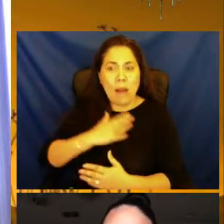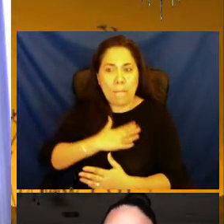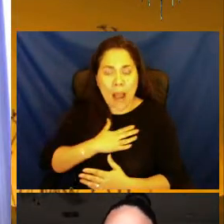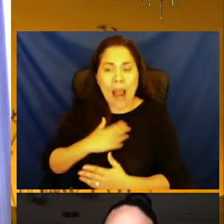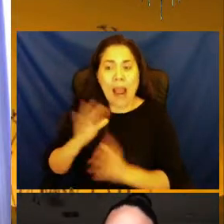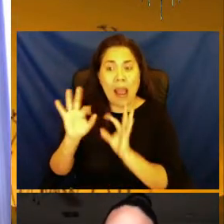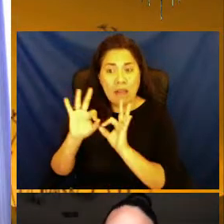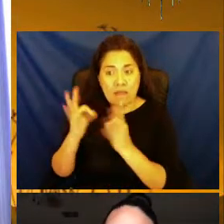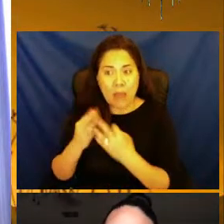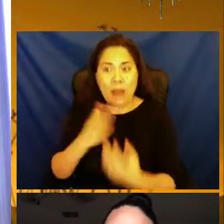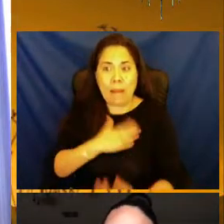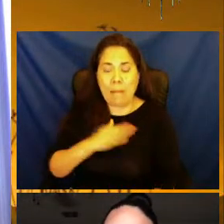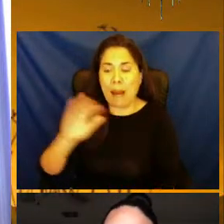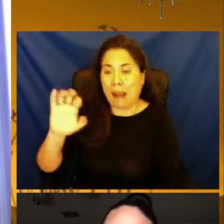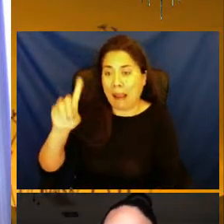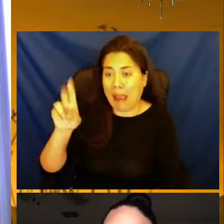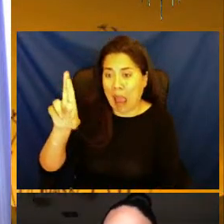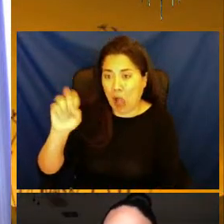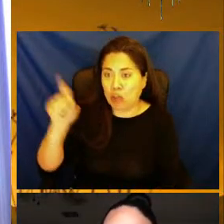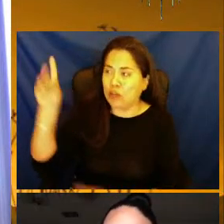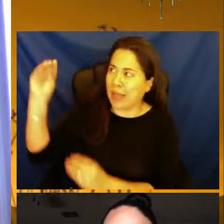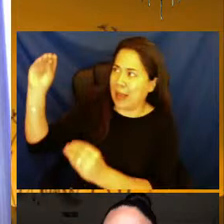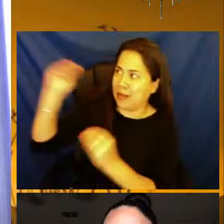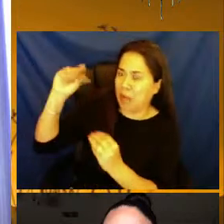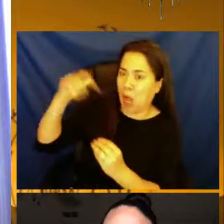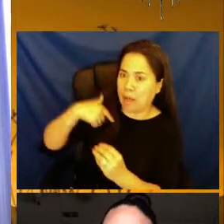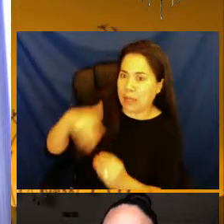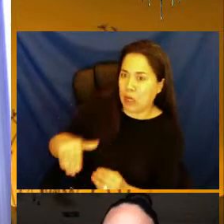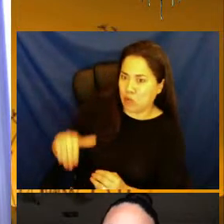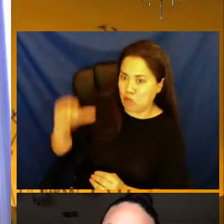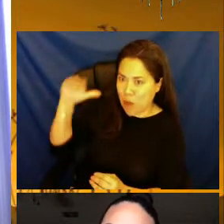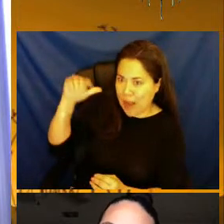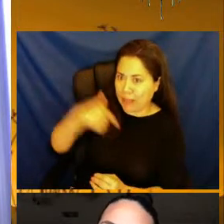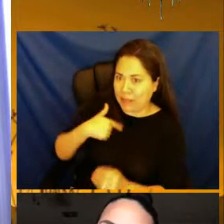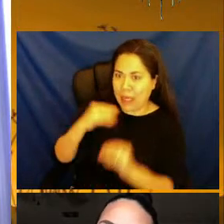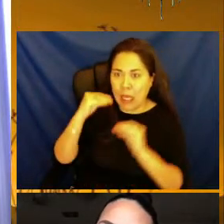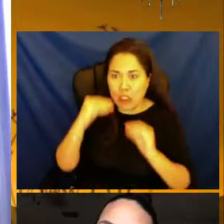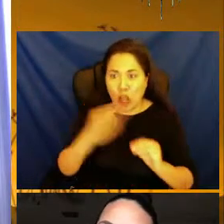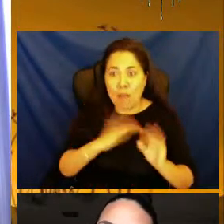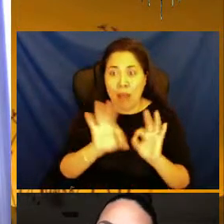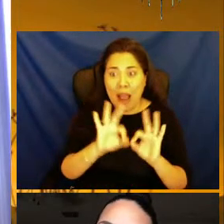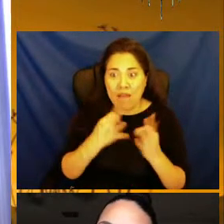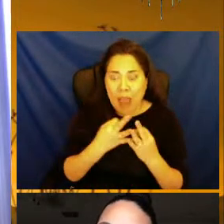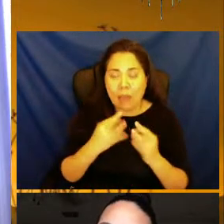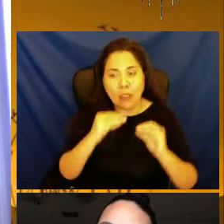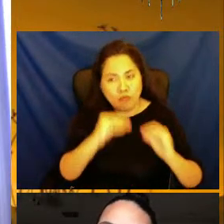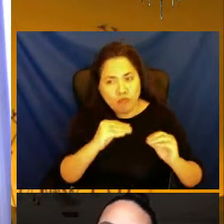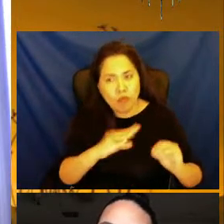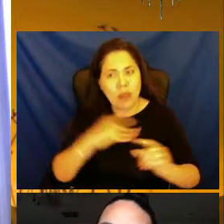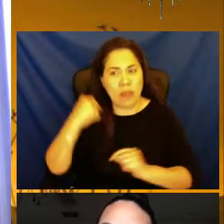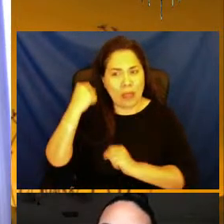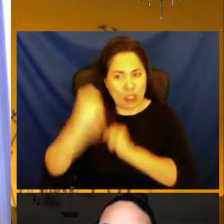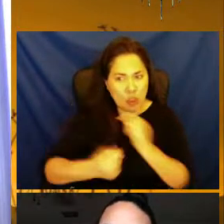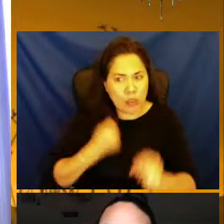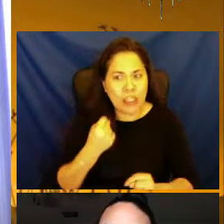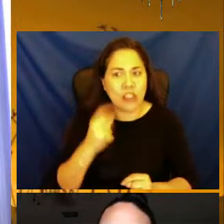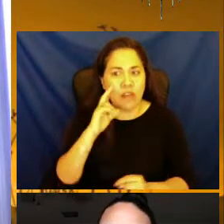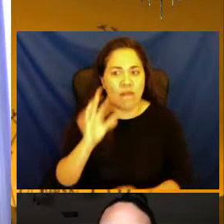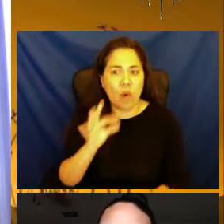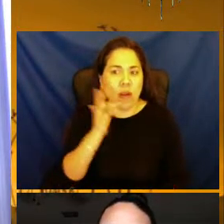relatives, the elders that kind of taught me, brought me up, my family that raised me in these ways as a Coahuiltecan